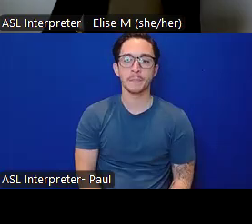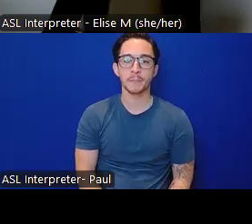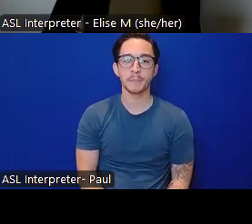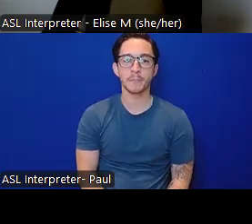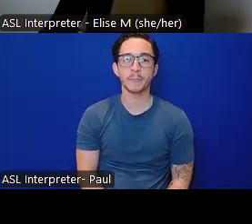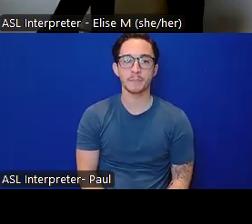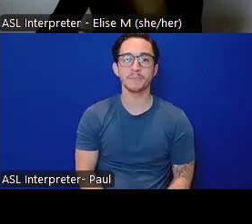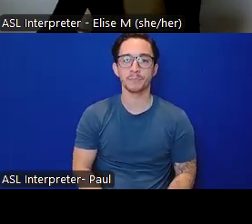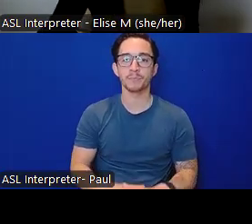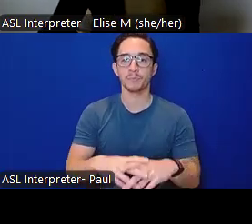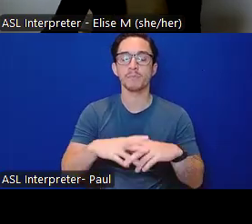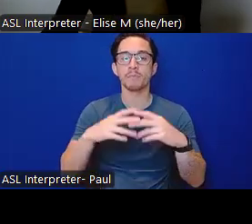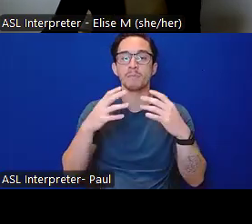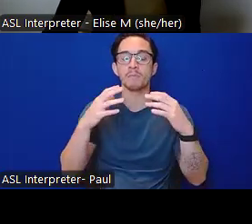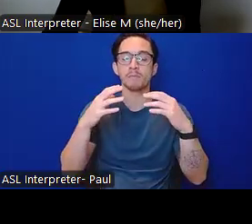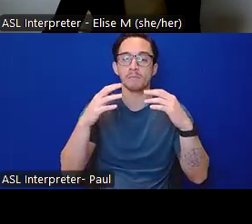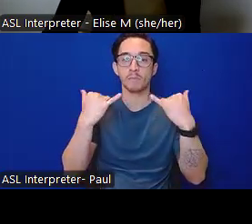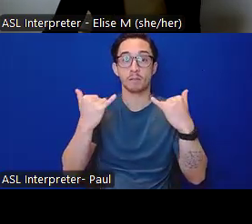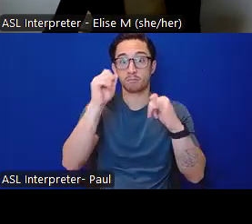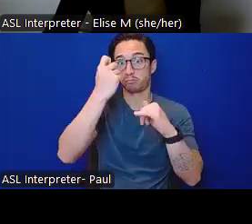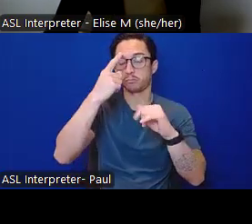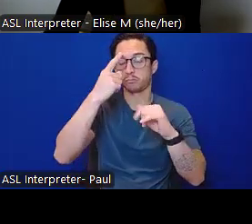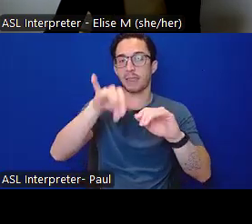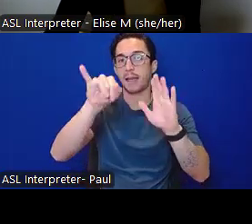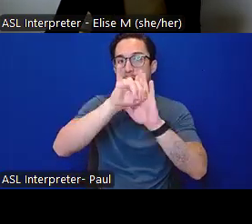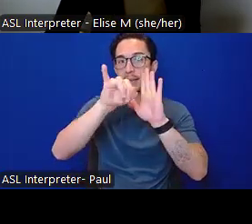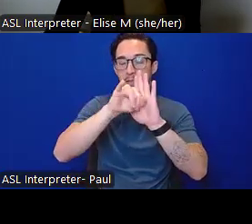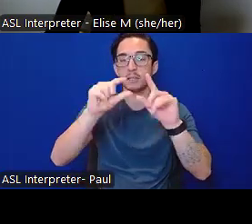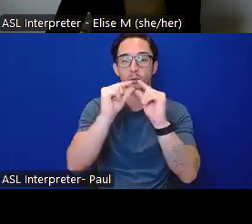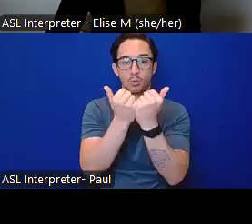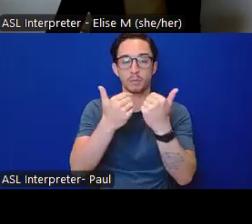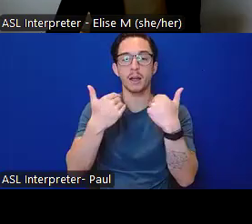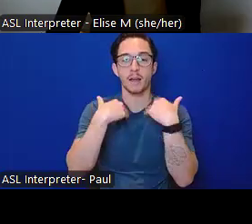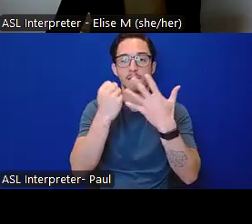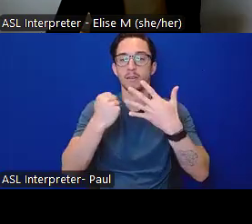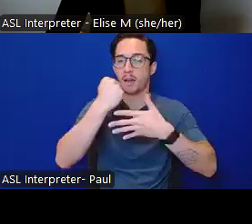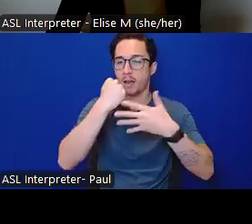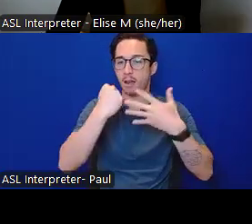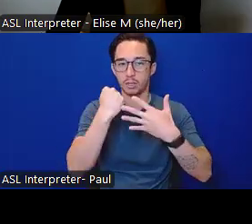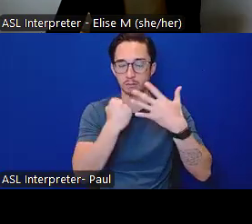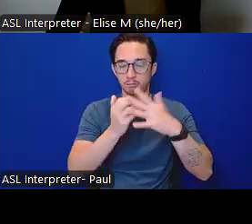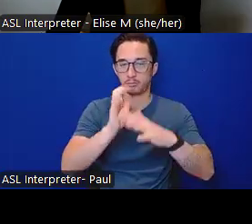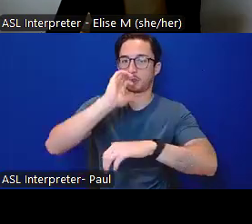Now, I want to note that these identity groups have hierarchies set up within them.